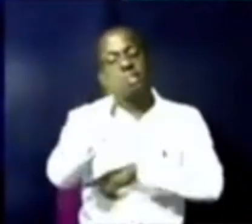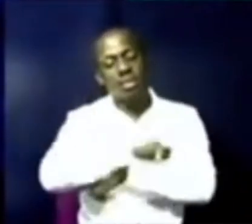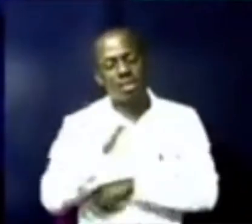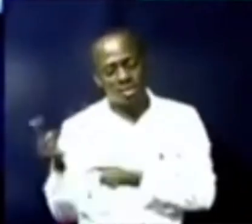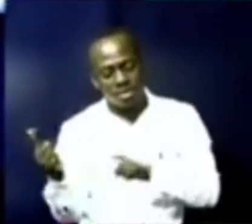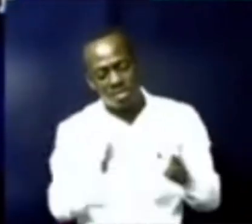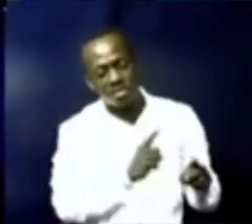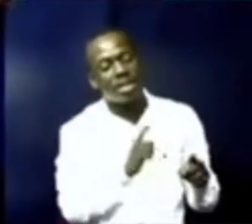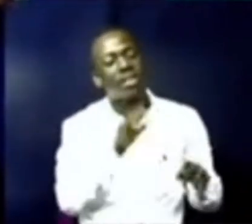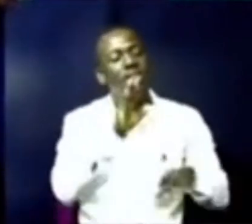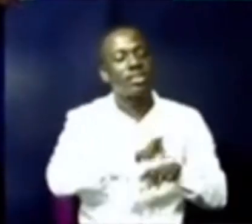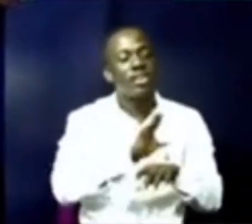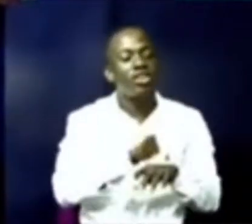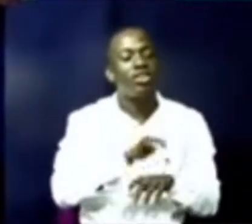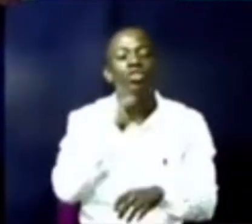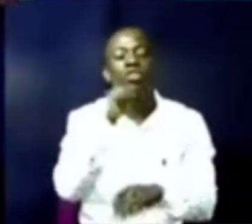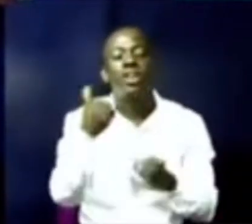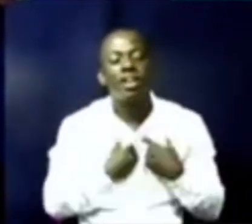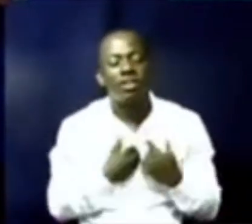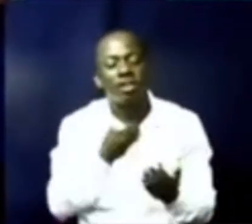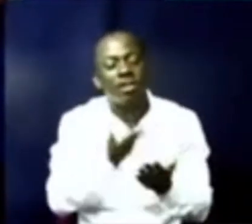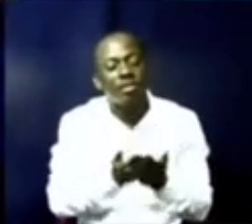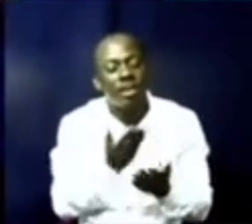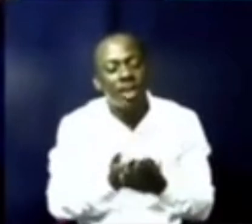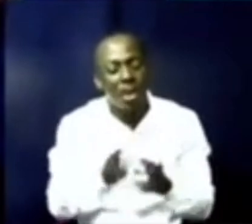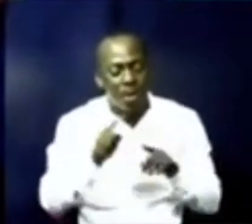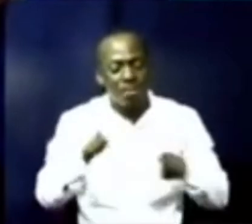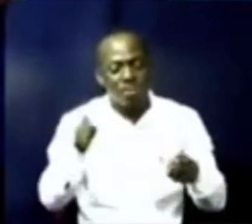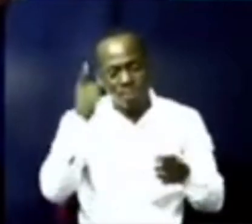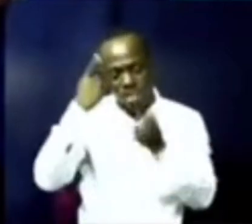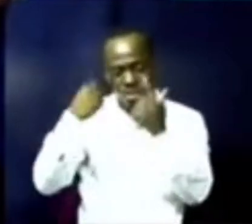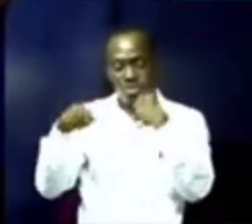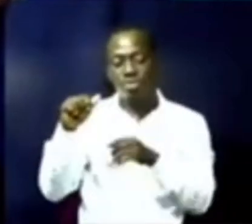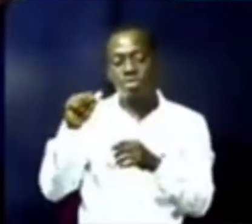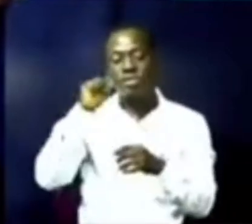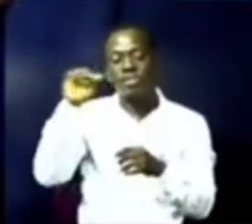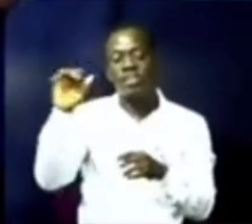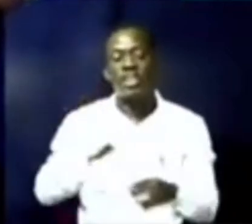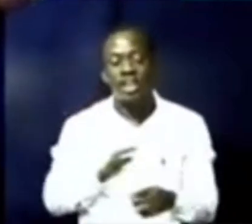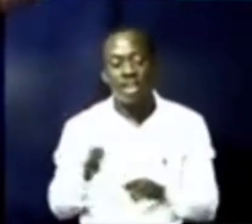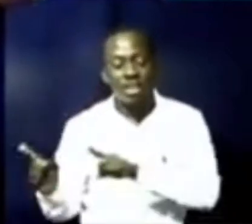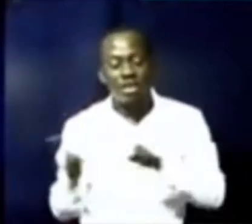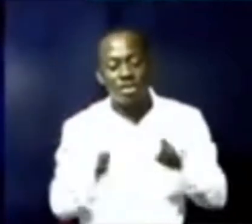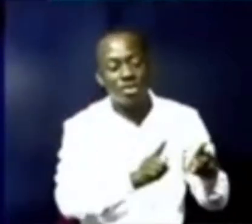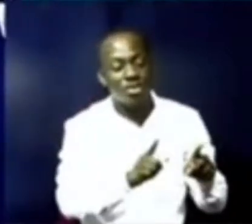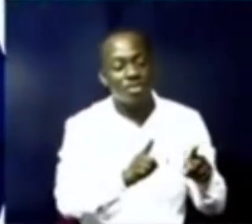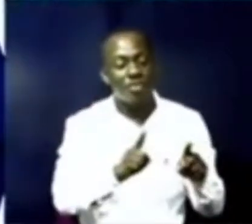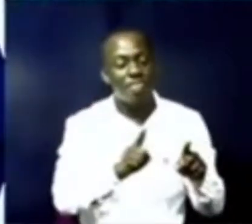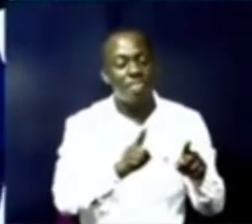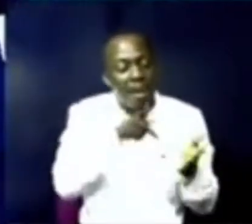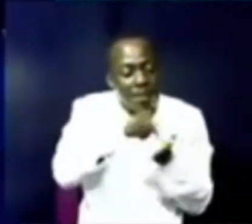money. But because of that lady, when they were going to take the offering, I also followed